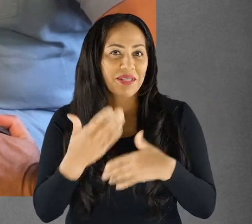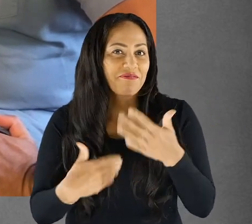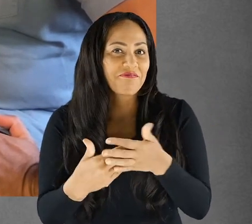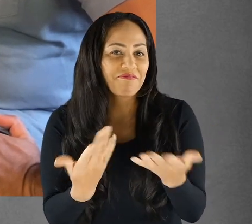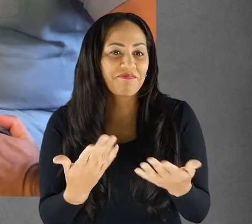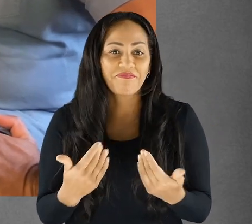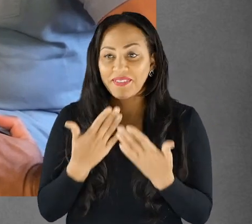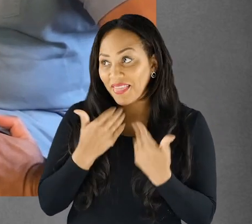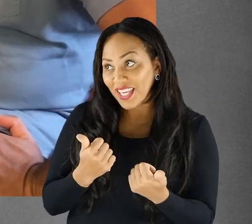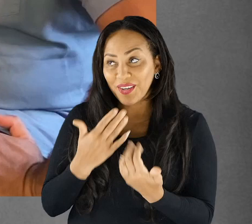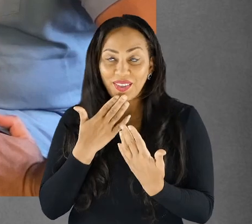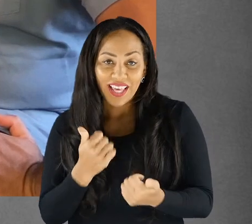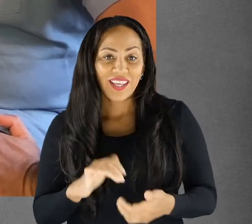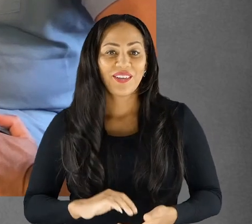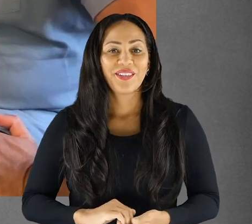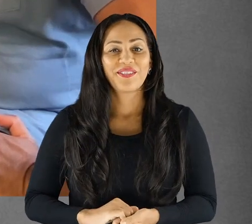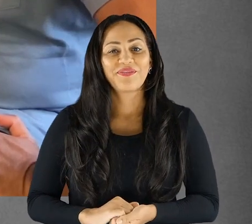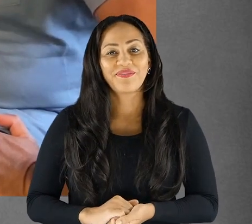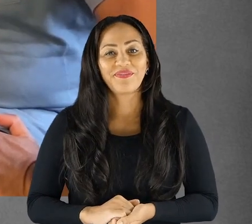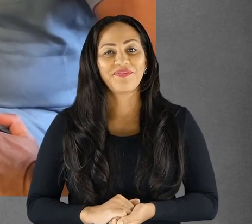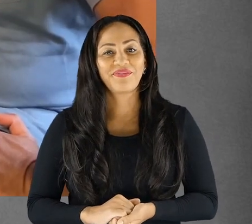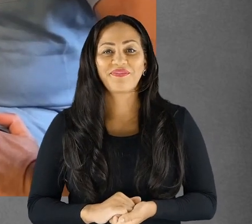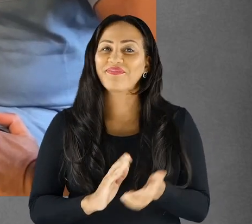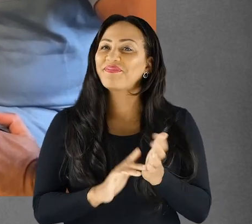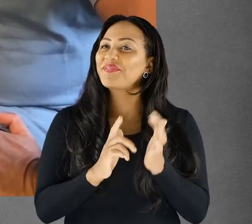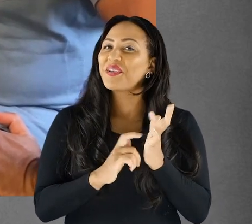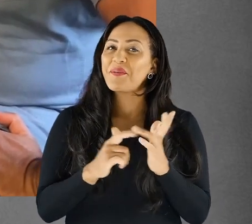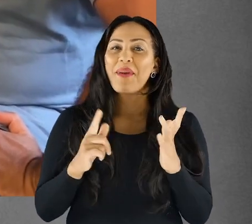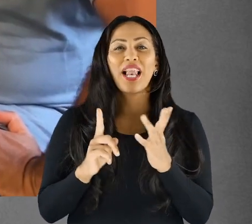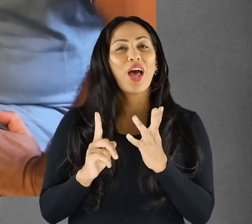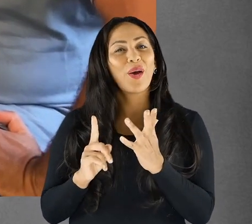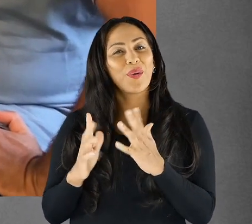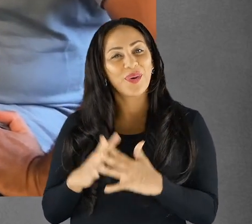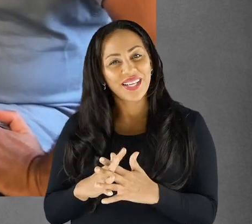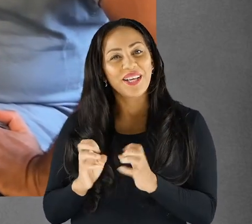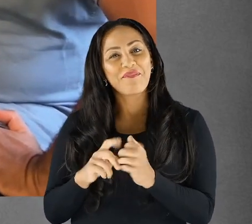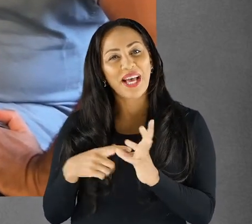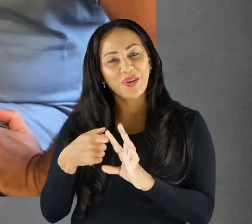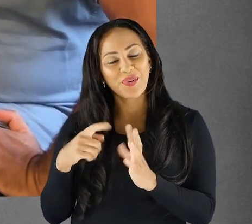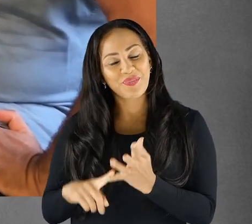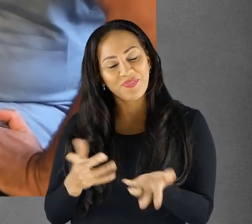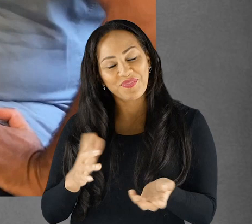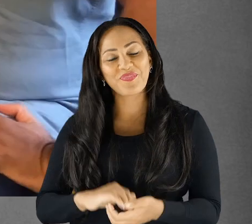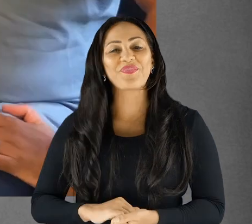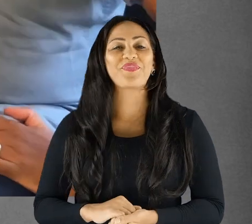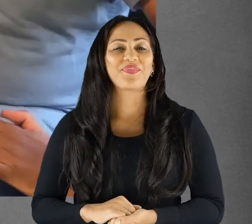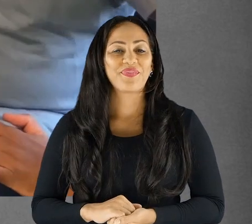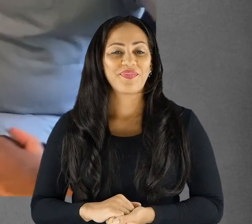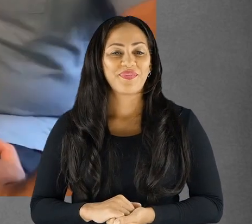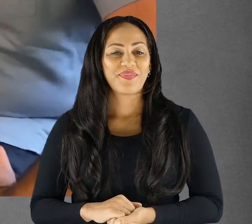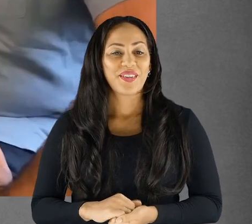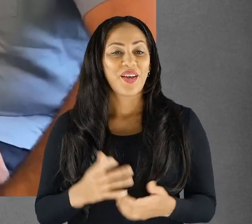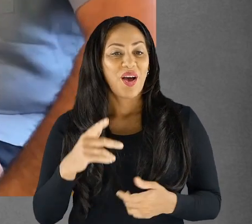we'll see how it comes out. Okay, thank you very much. Yeah. Thank you. Thank you. Yeah. Mellow Baku. Thank